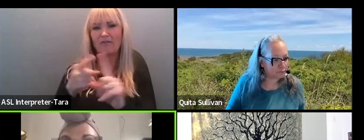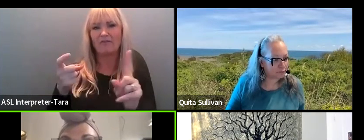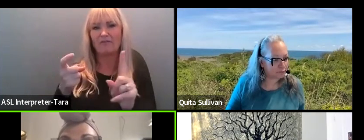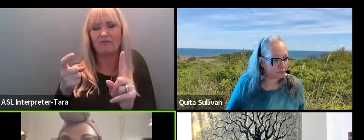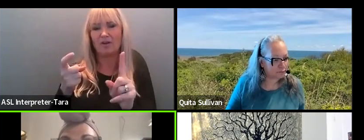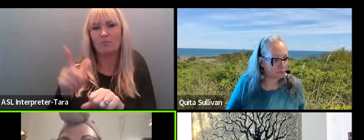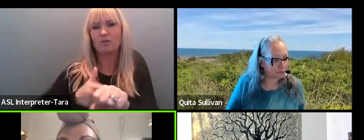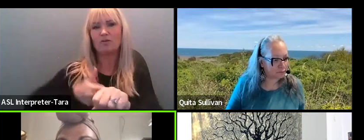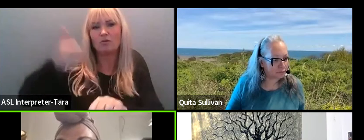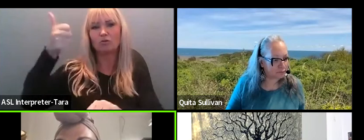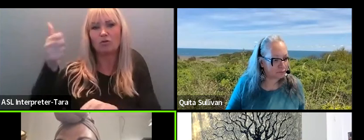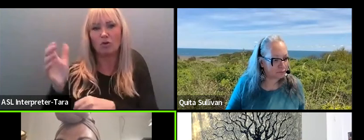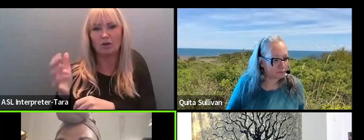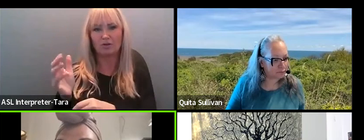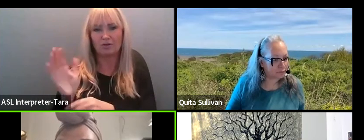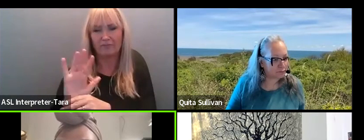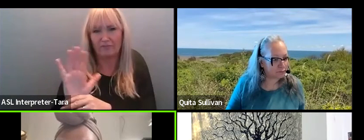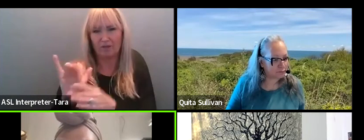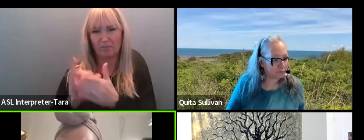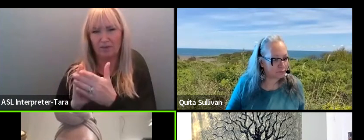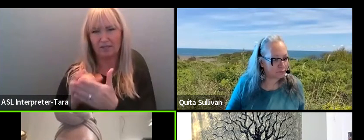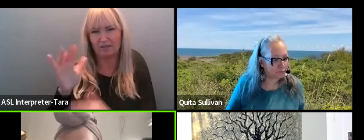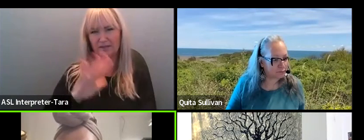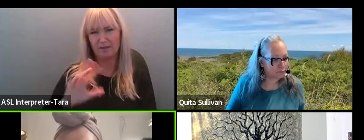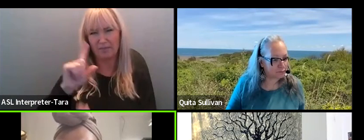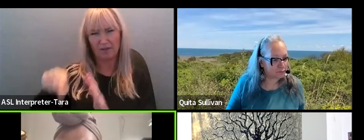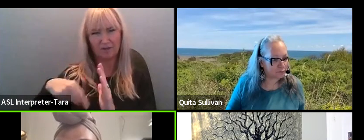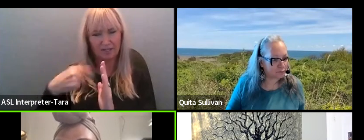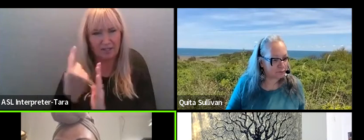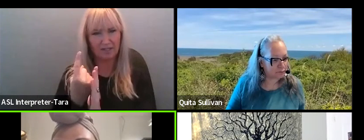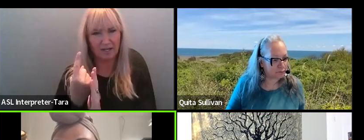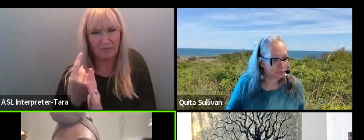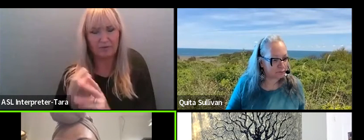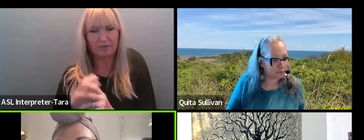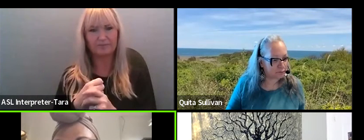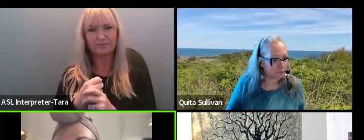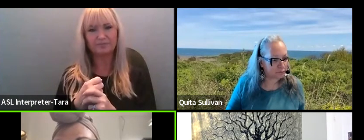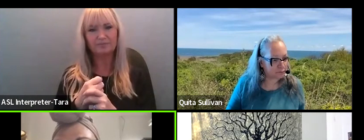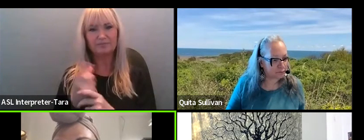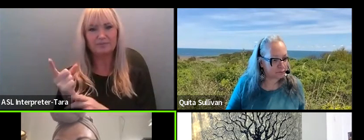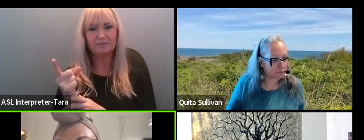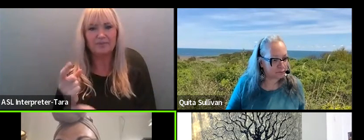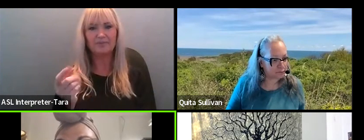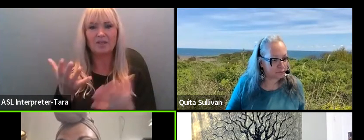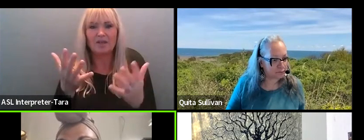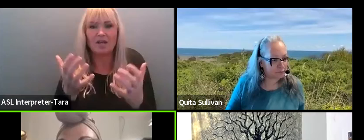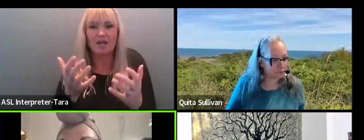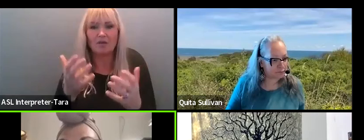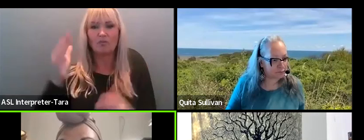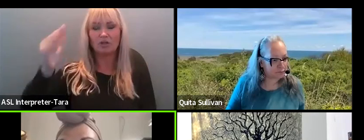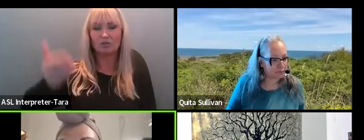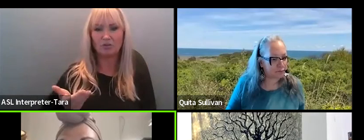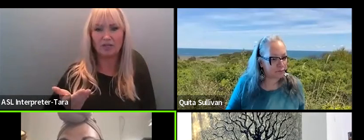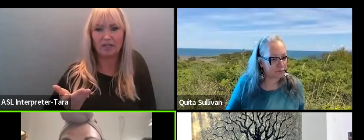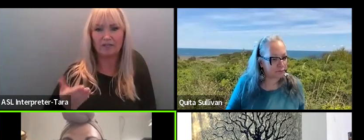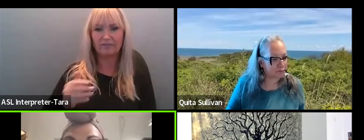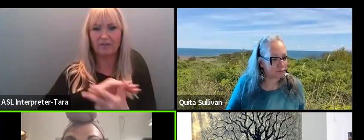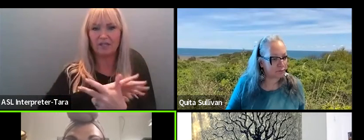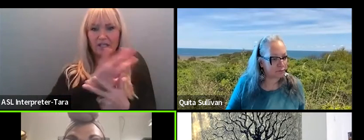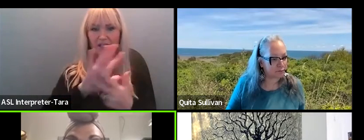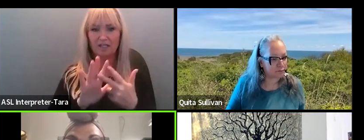wanna invite Haben Maria to come on, and Mashario